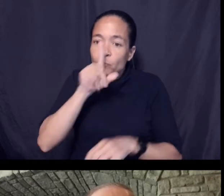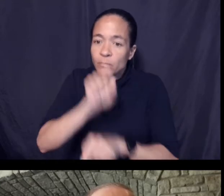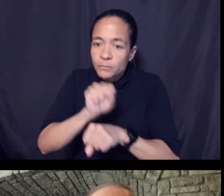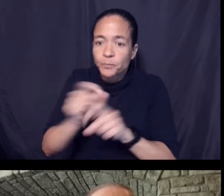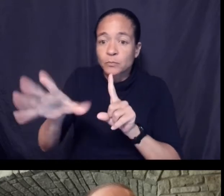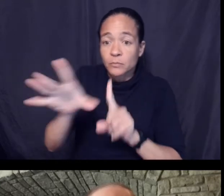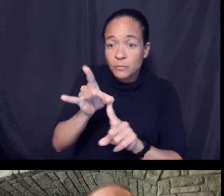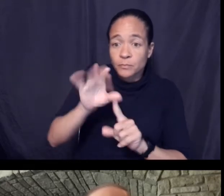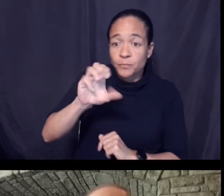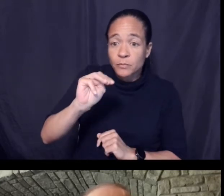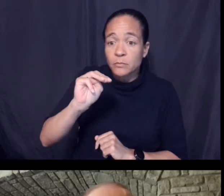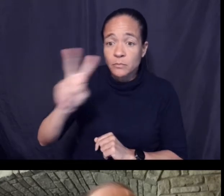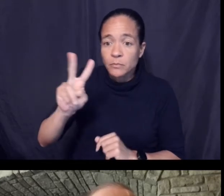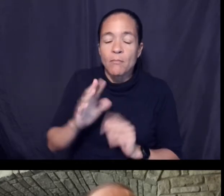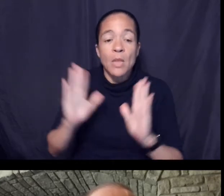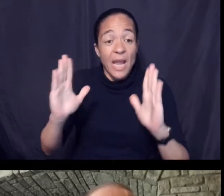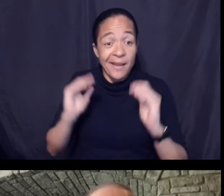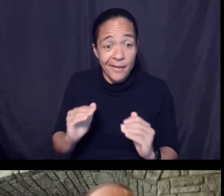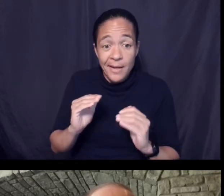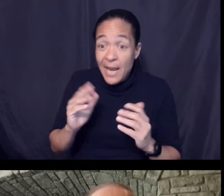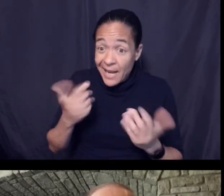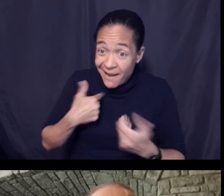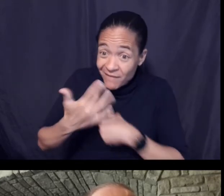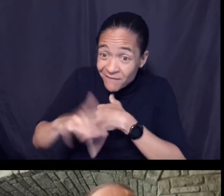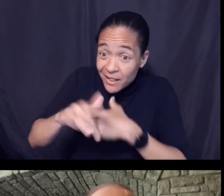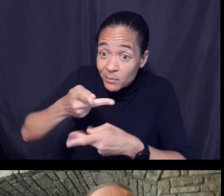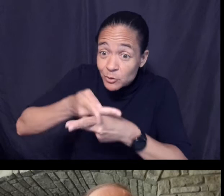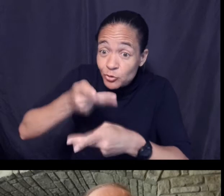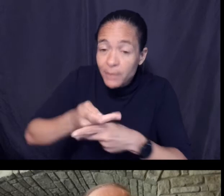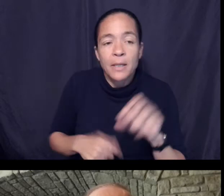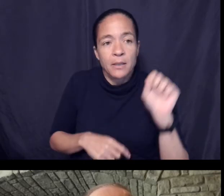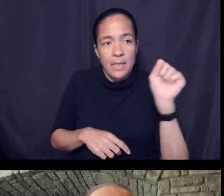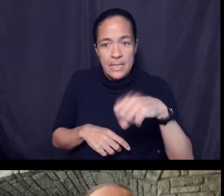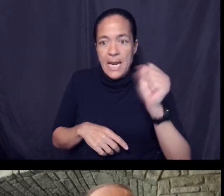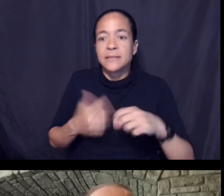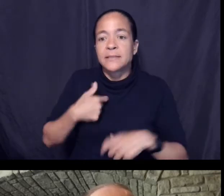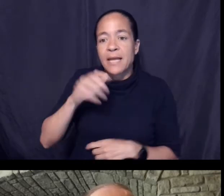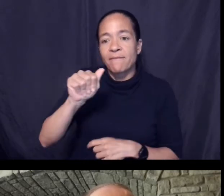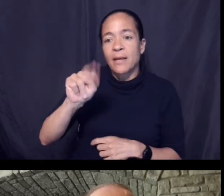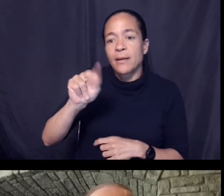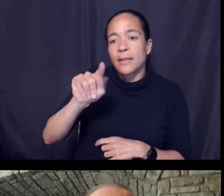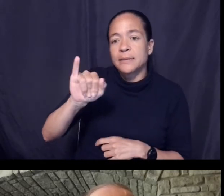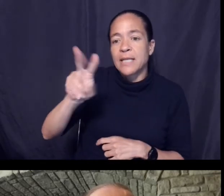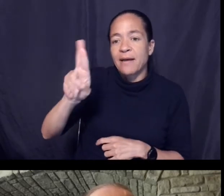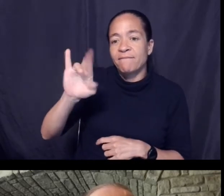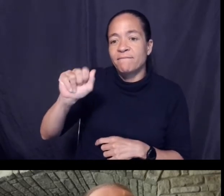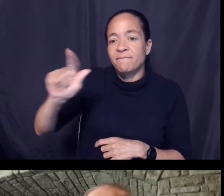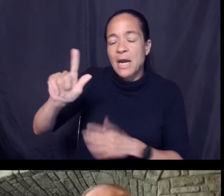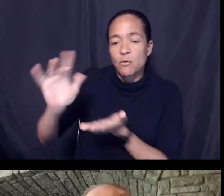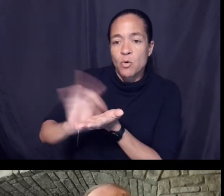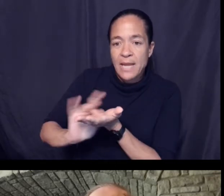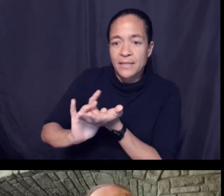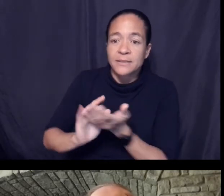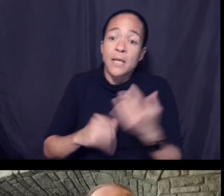diagnosis. And then is there treatment available? Well, certainly they are. So antiviral agents are now available.